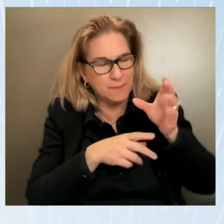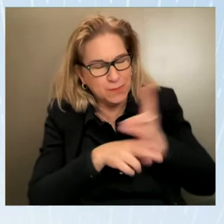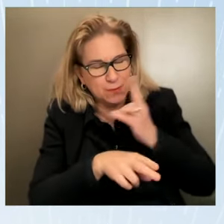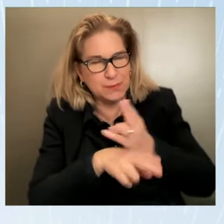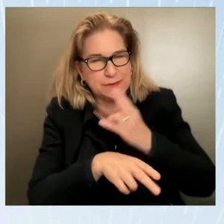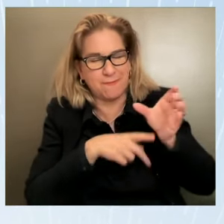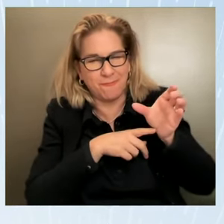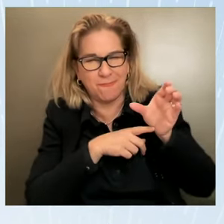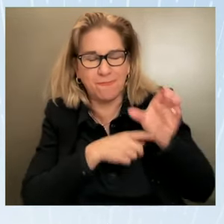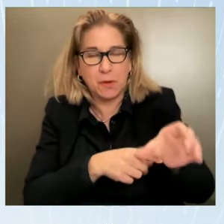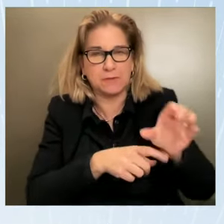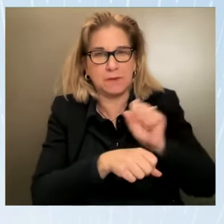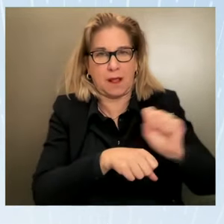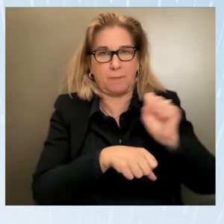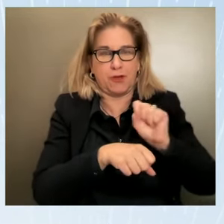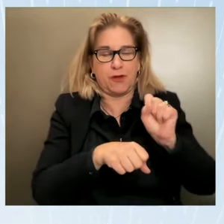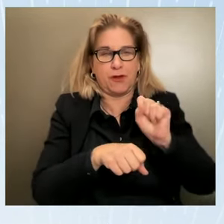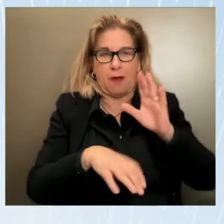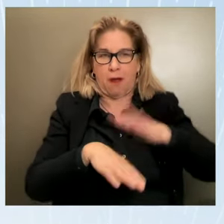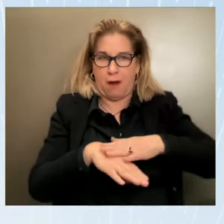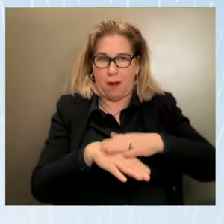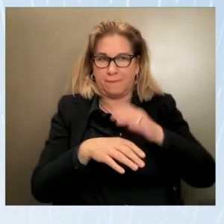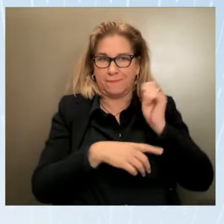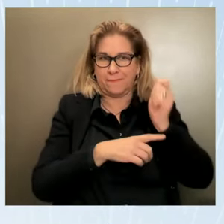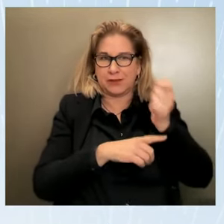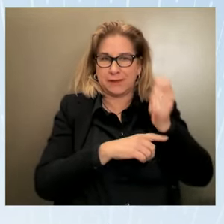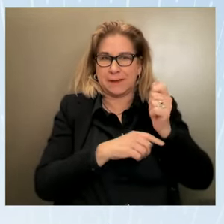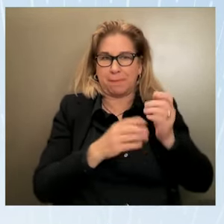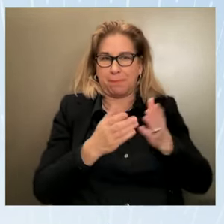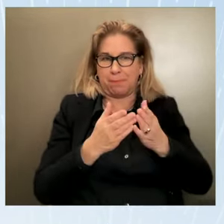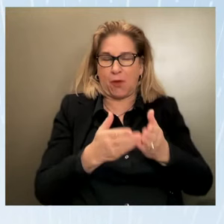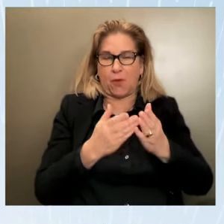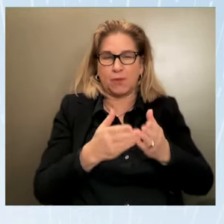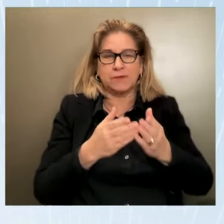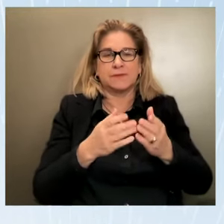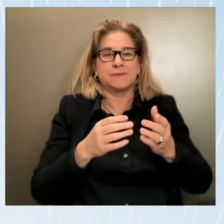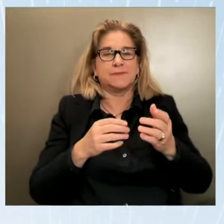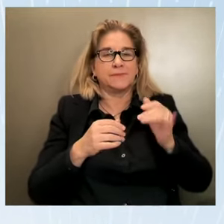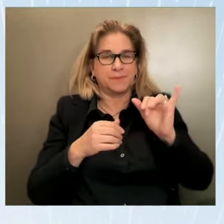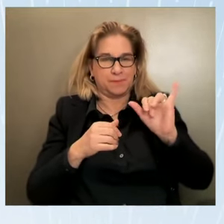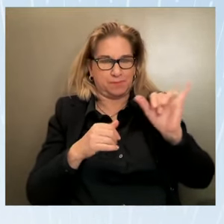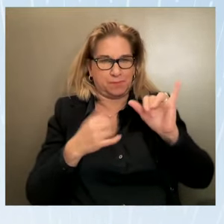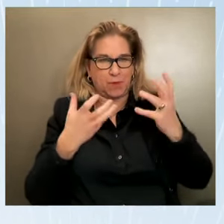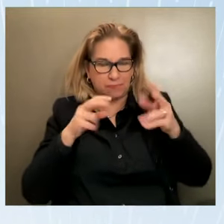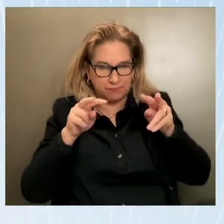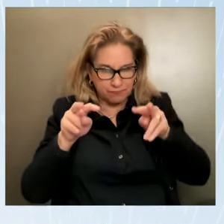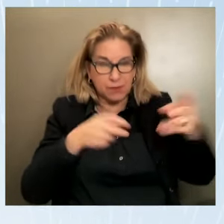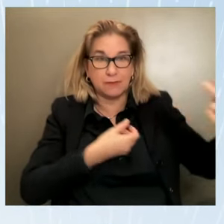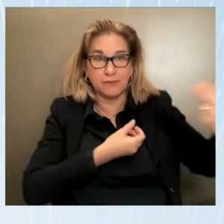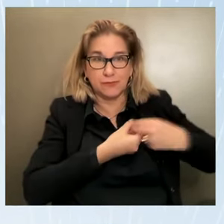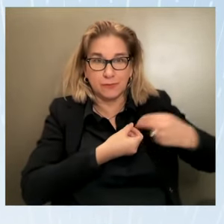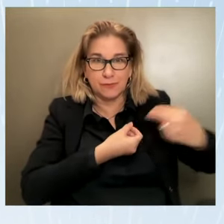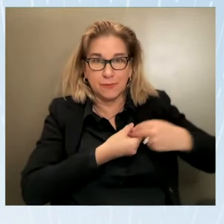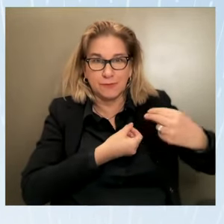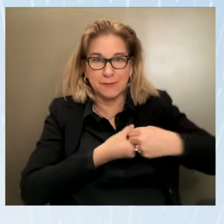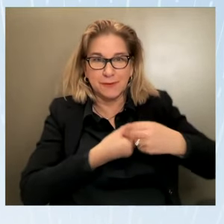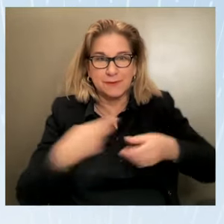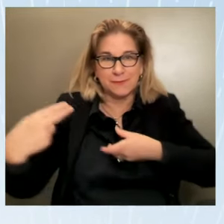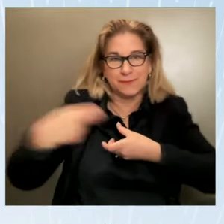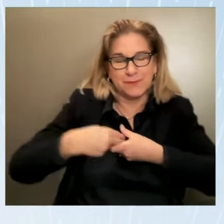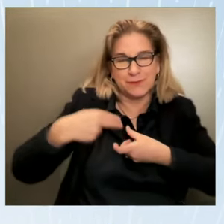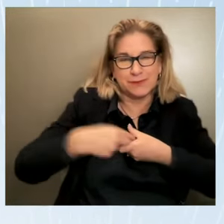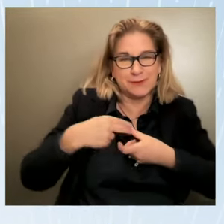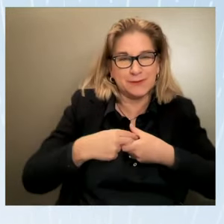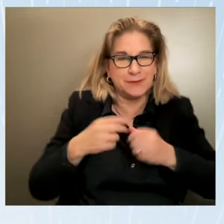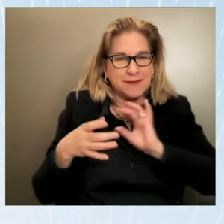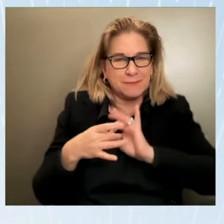U.S. government agencies and key leaders from industry, NGOs, retailers, foundations, and workers' organizations at